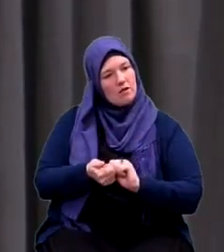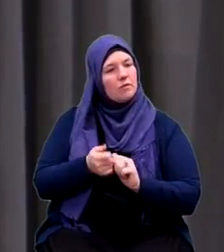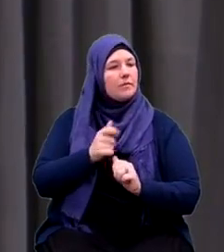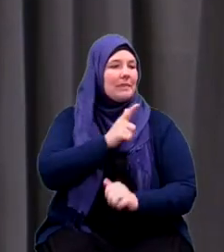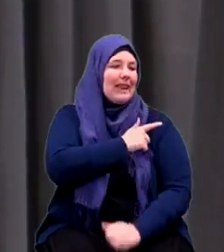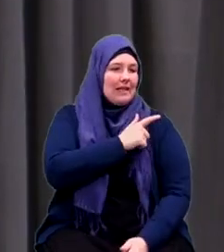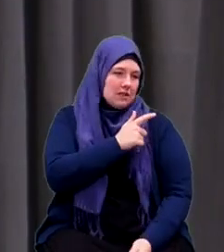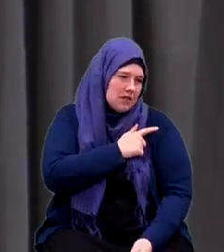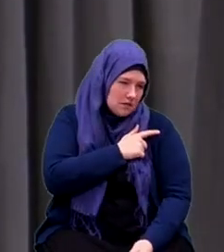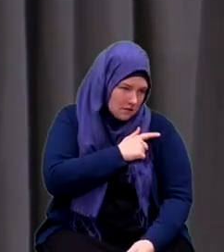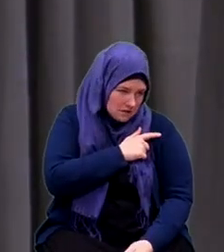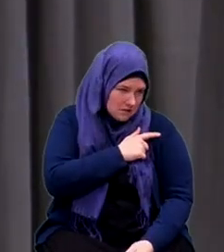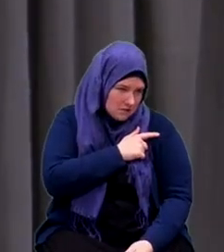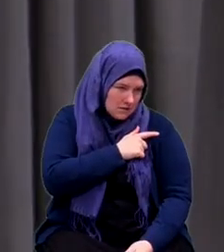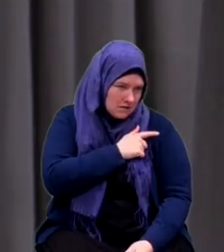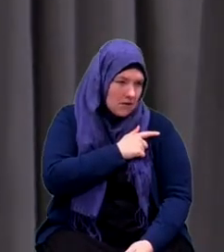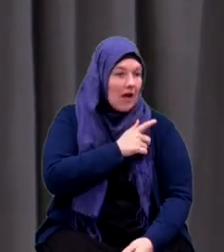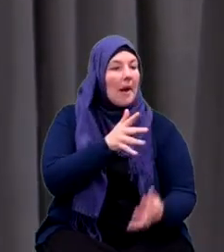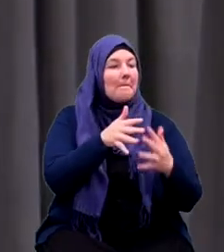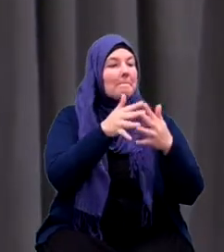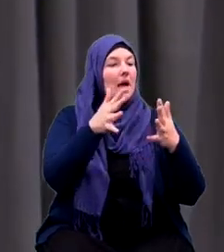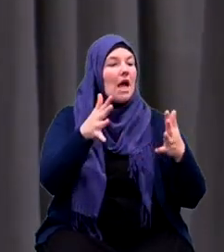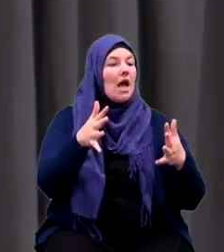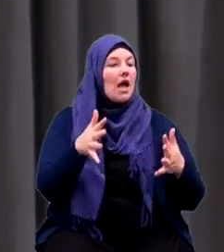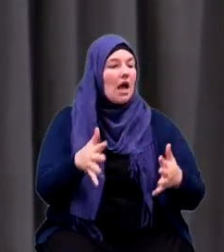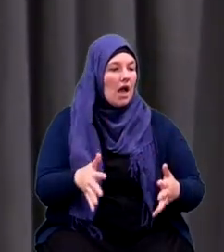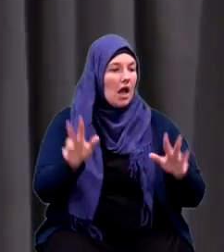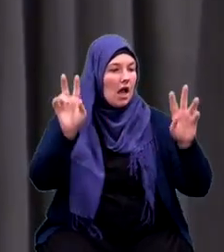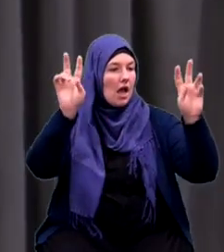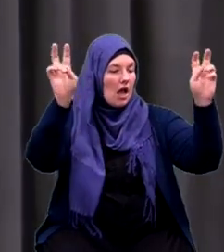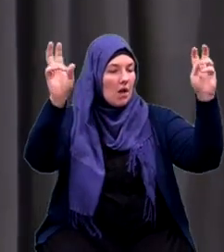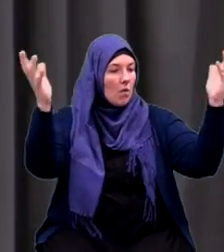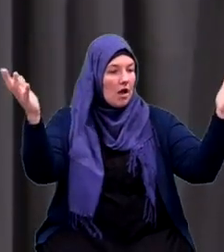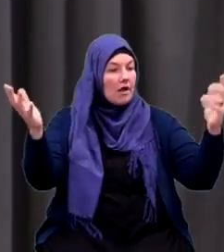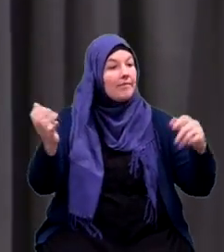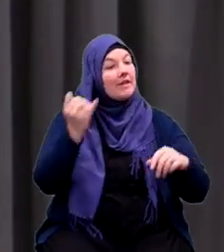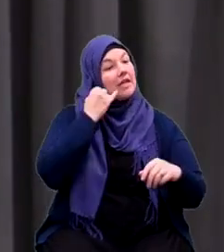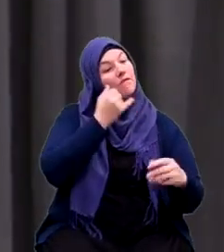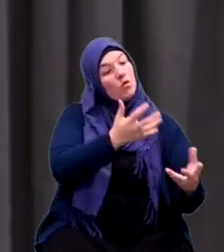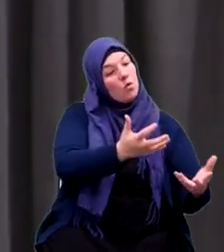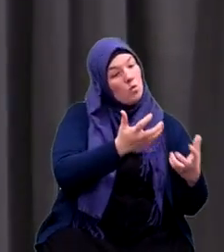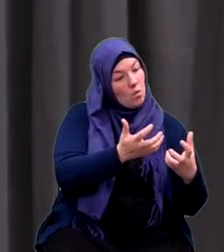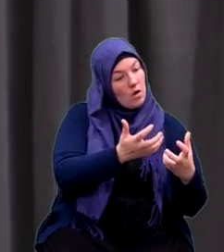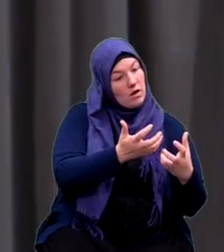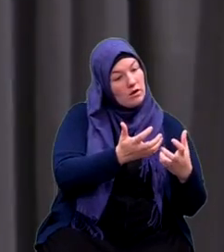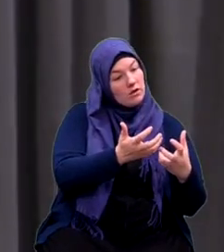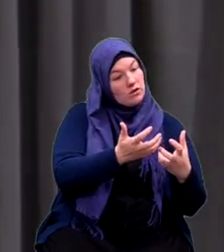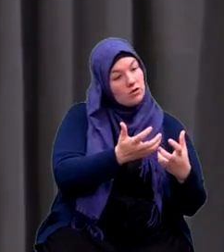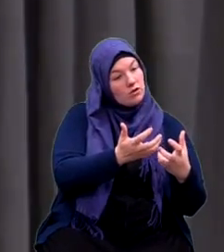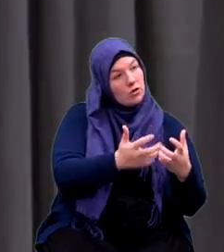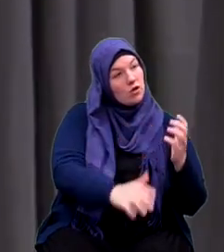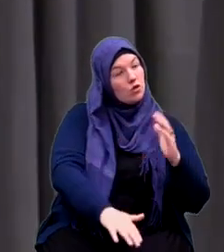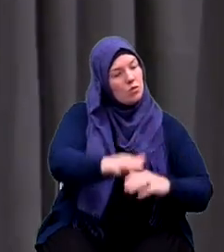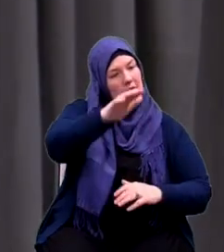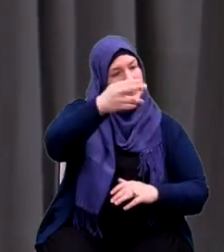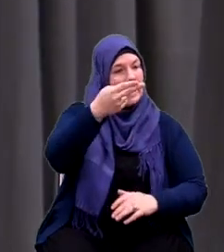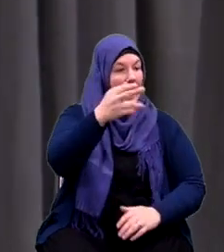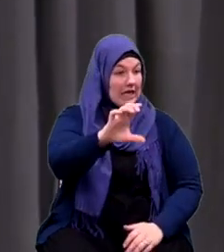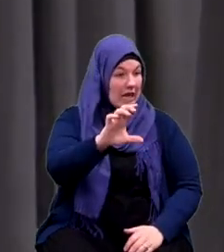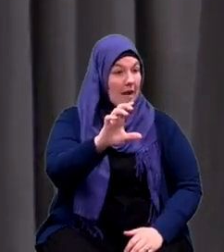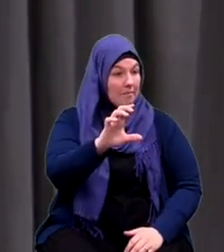lazy. As the American cliche goes, if you want to raise a handicapped